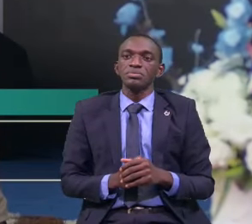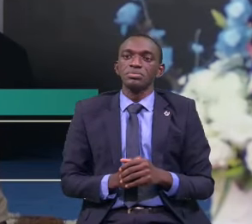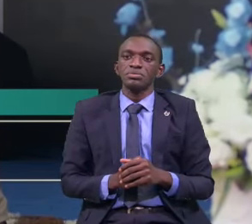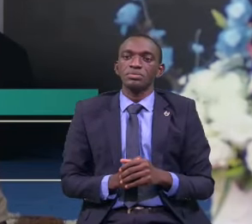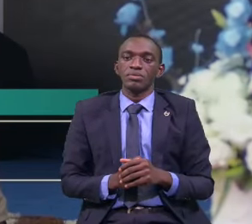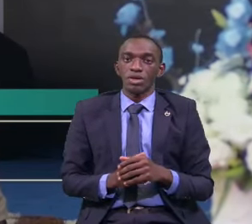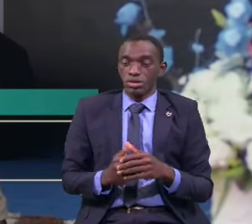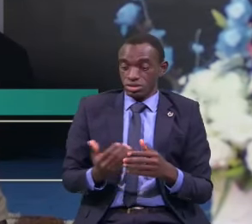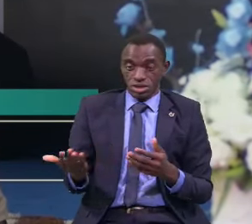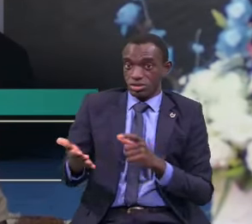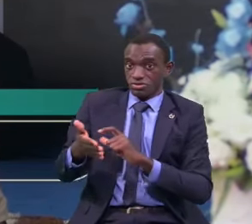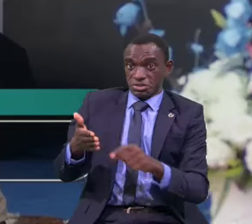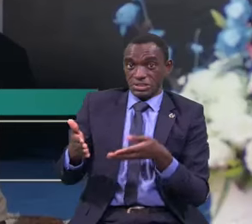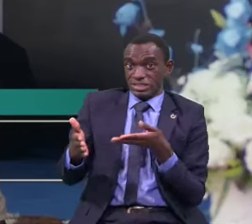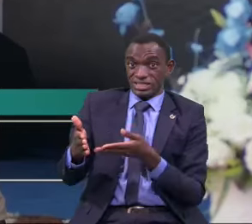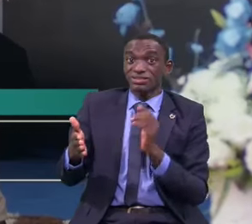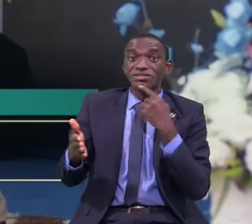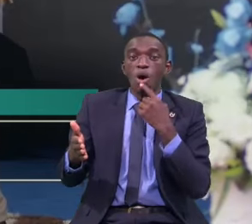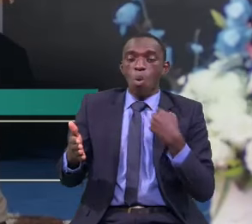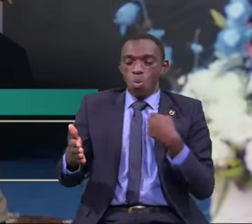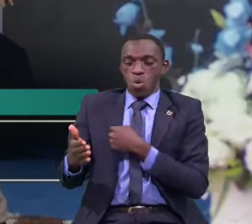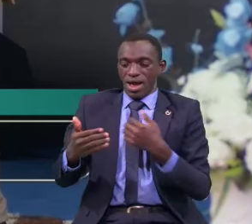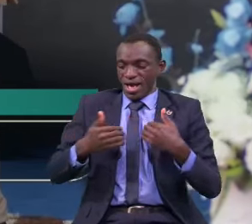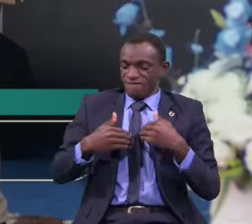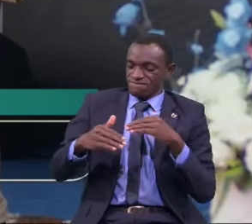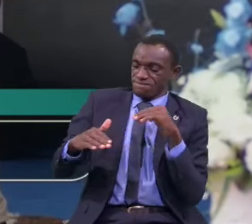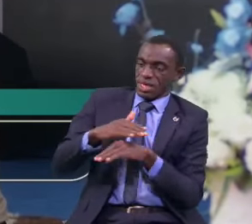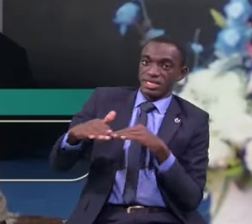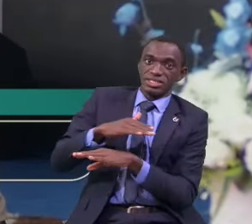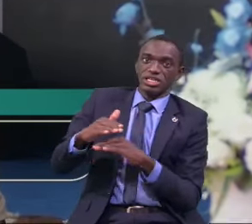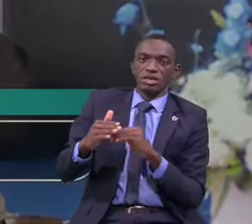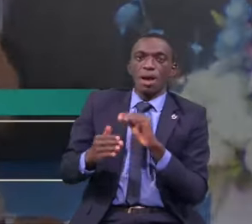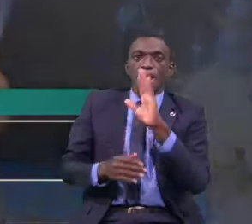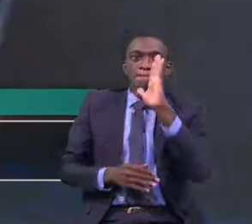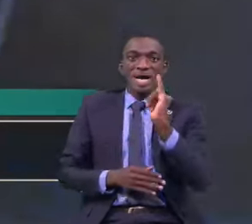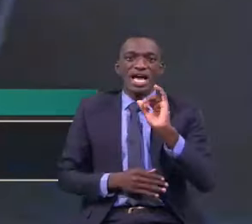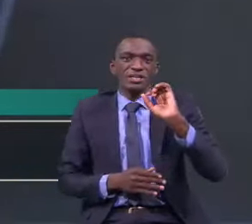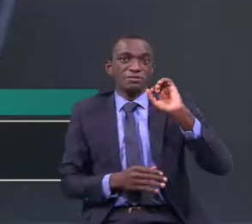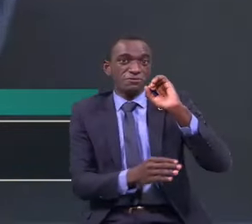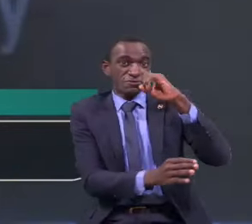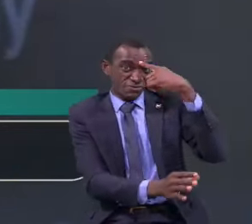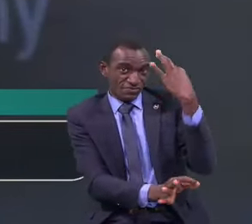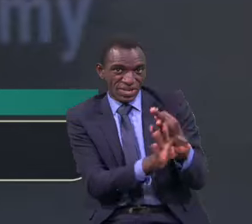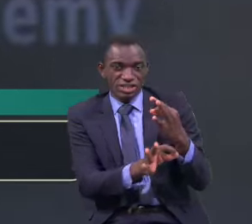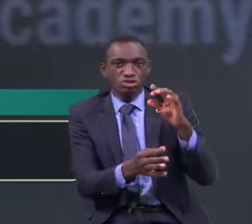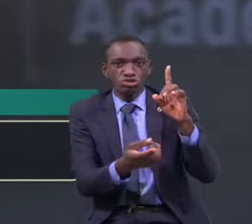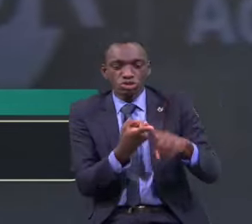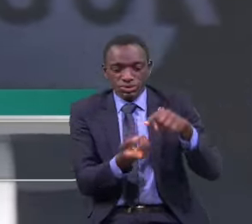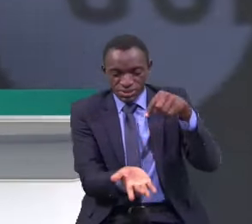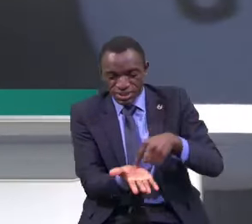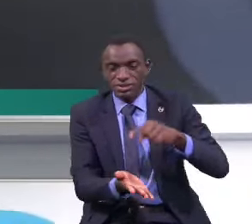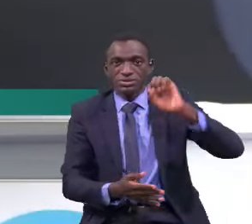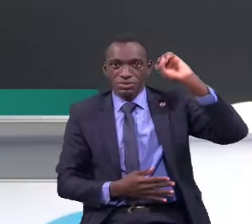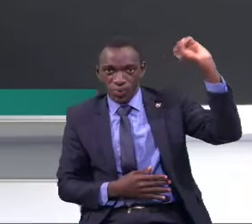We have entry, we have access by faith into this glory, into this